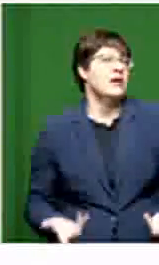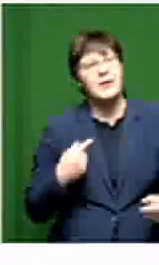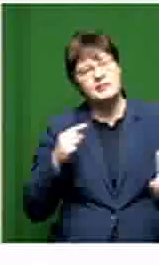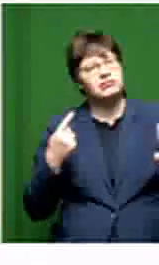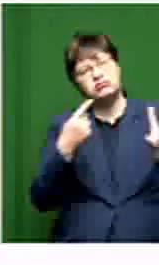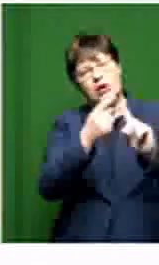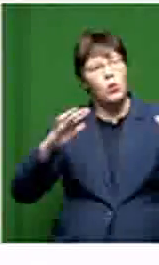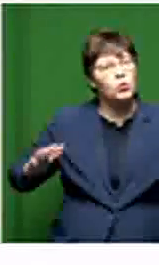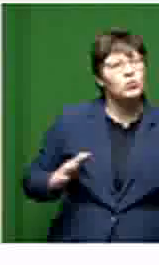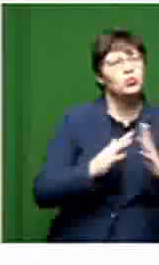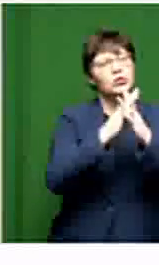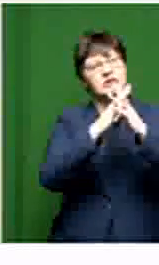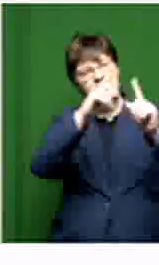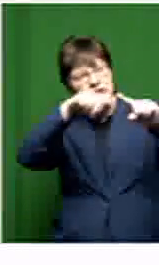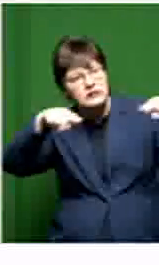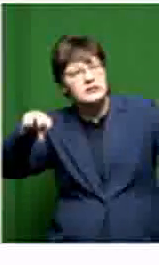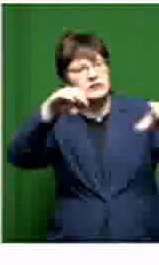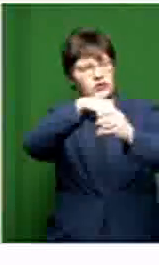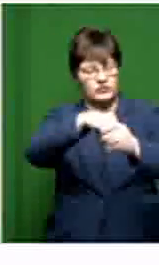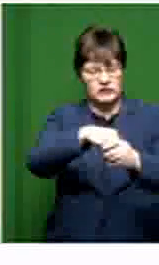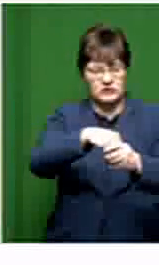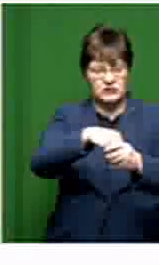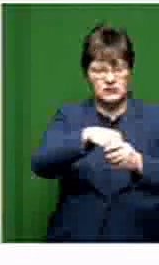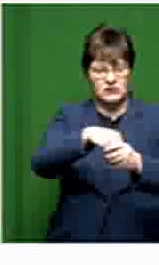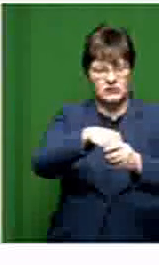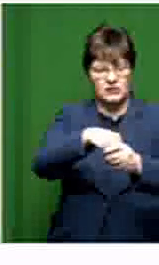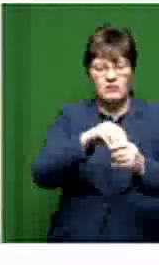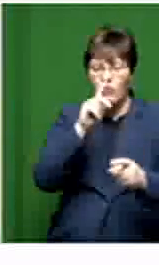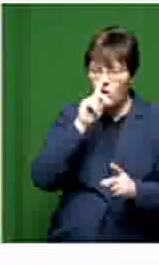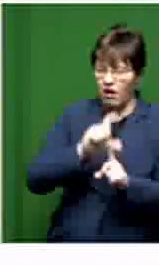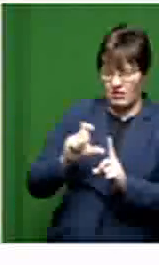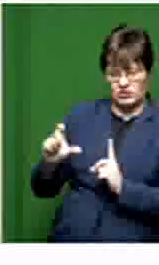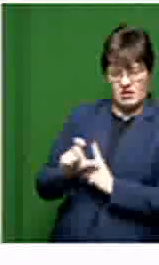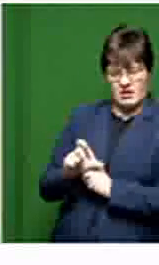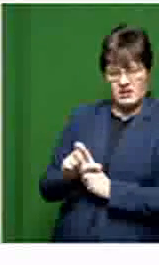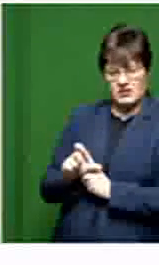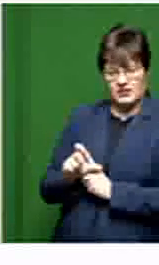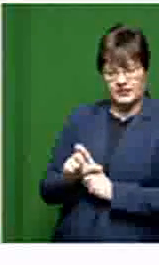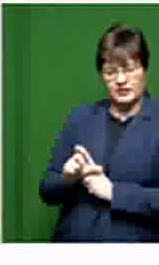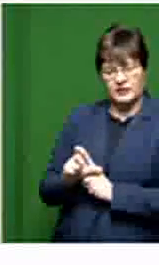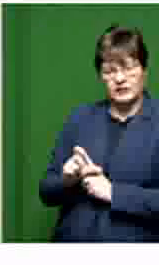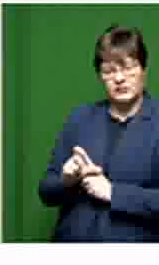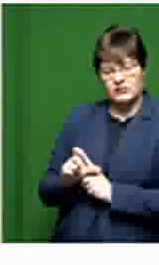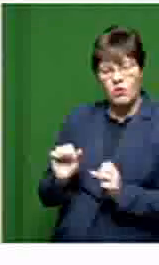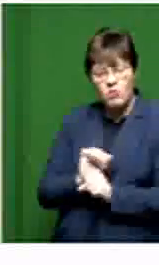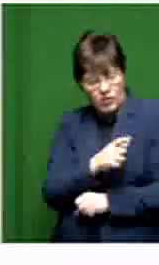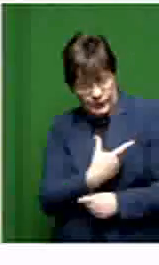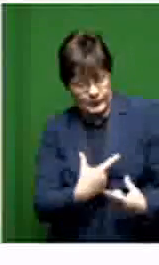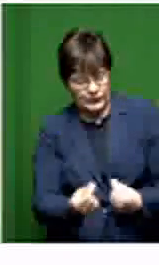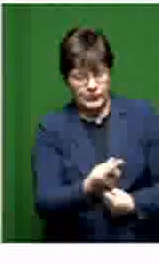strive for unity in diversity. And if we look at culture, for example, through the work that you